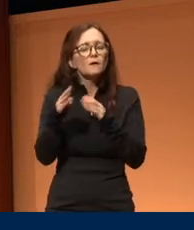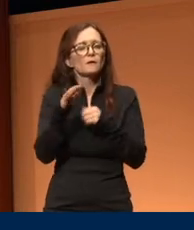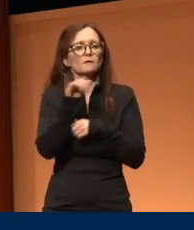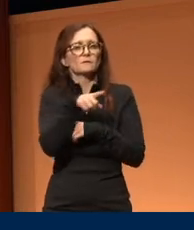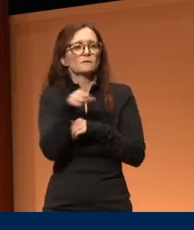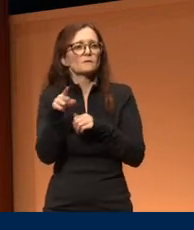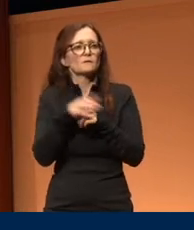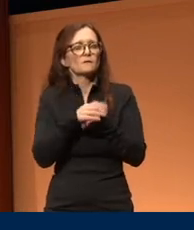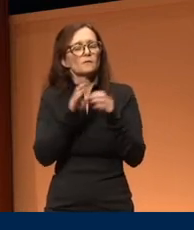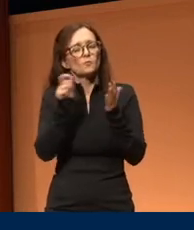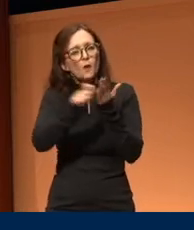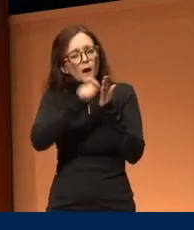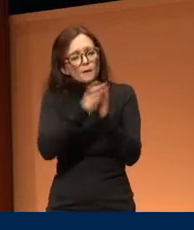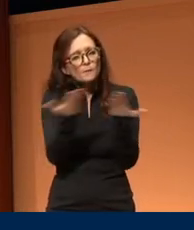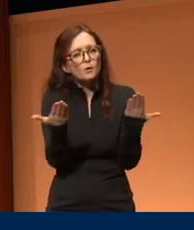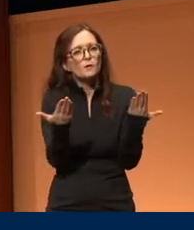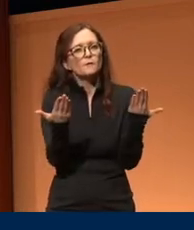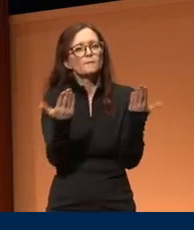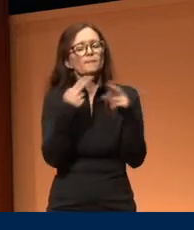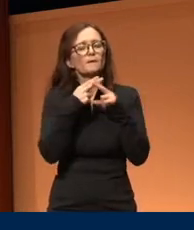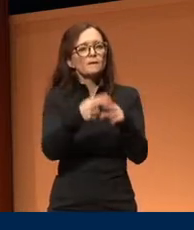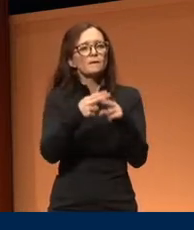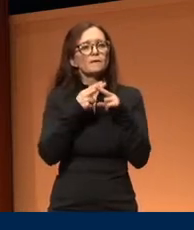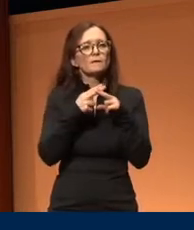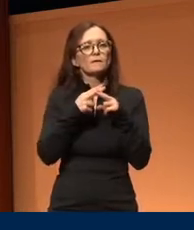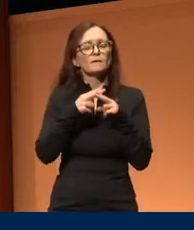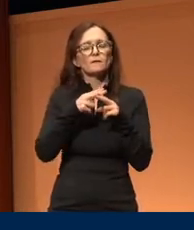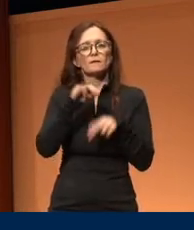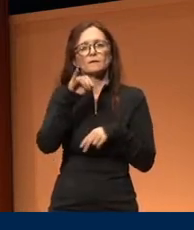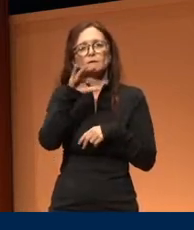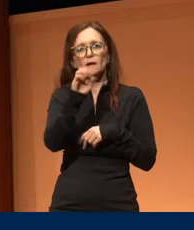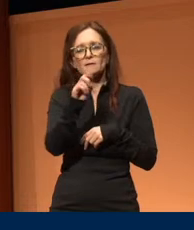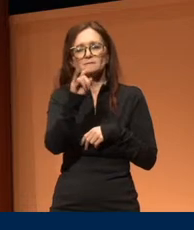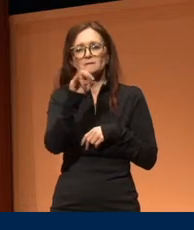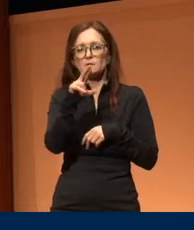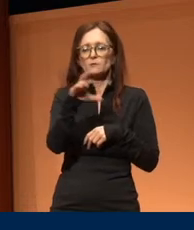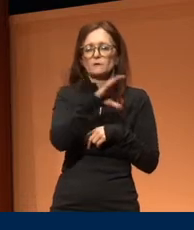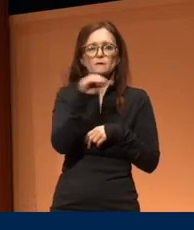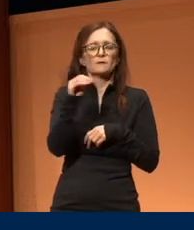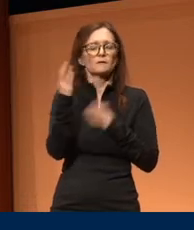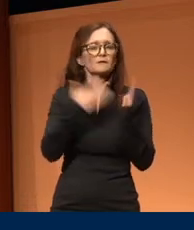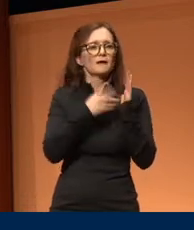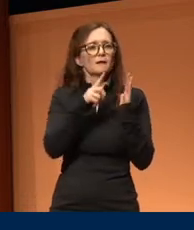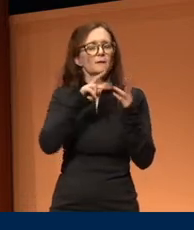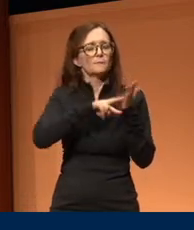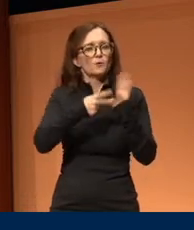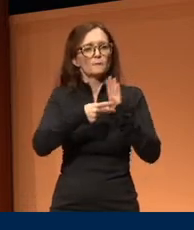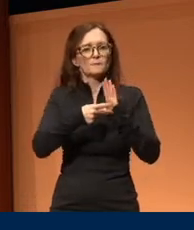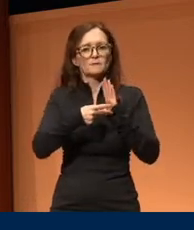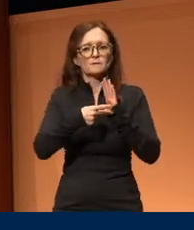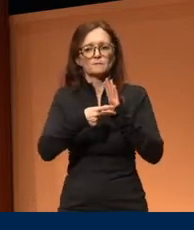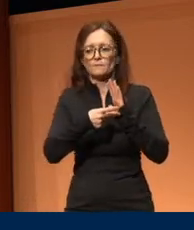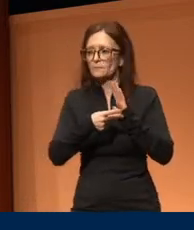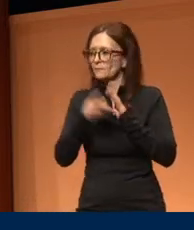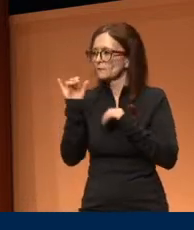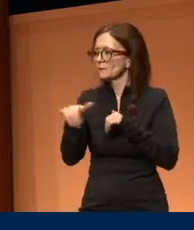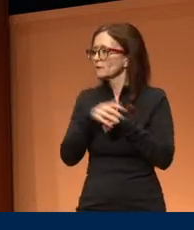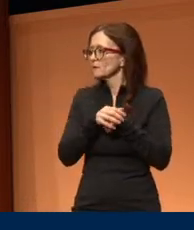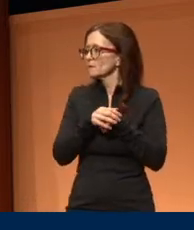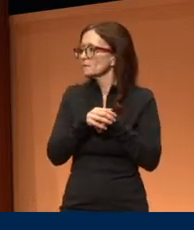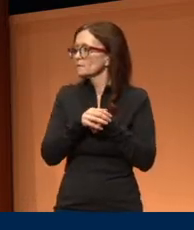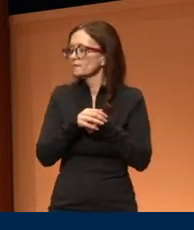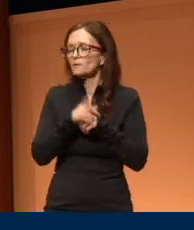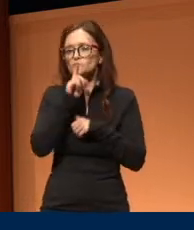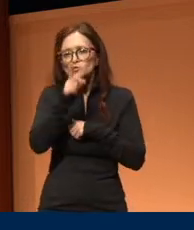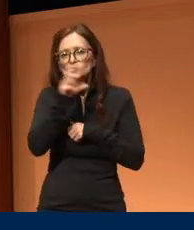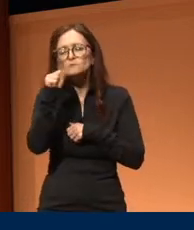He wrote a book. It was called actually I Citizen, which kind of like goes against the whole purpose of the we they were trying to create.